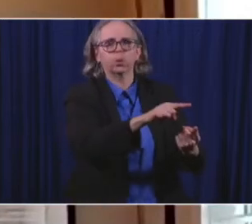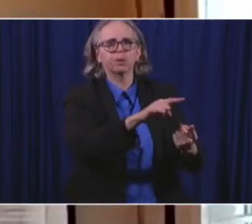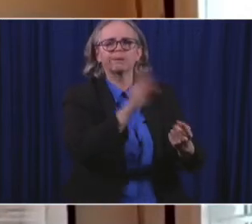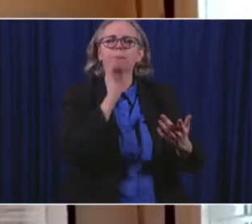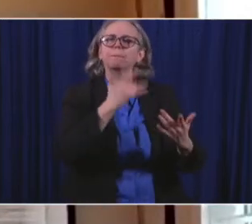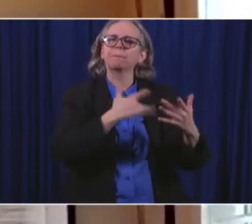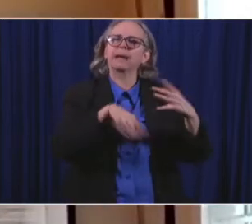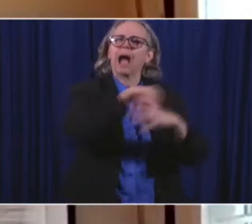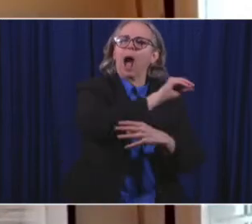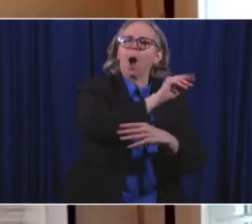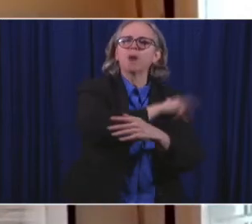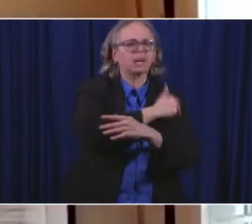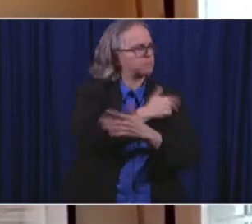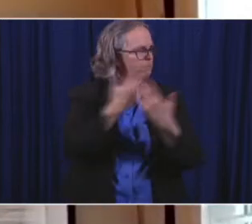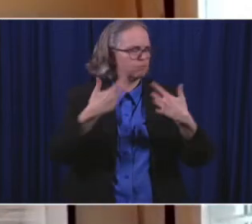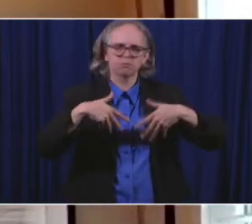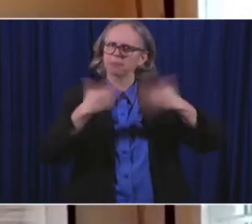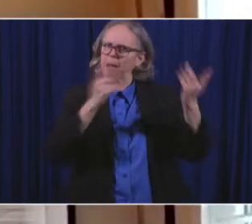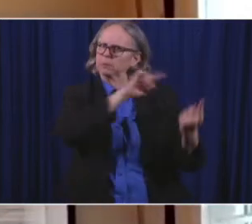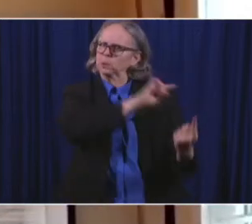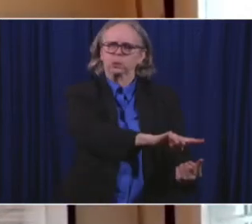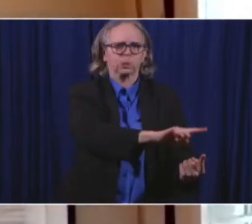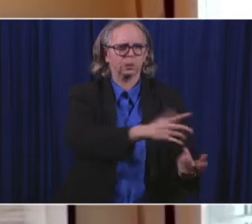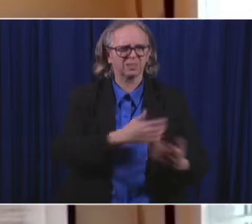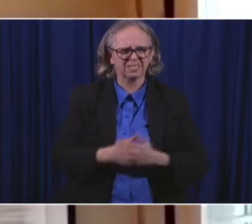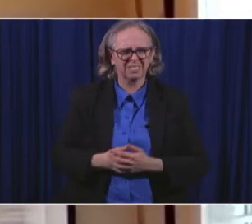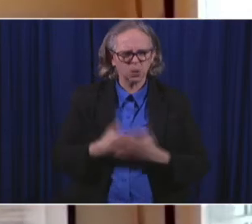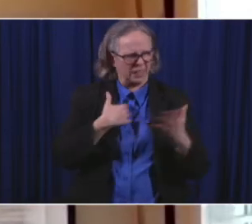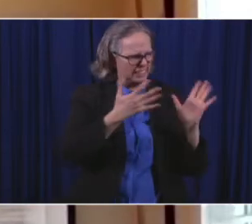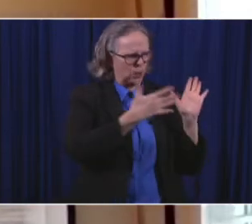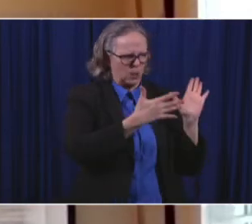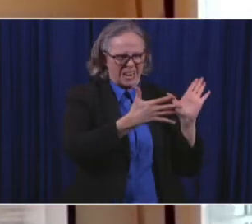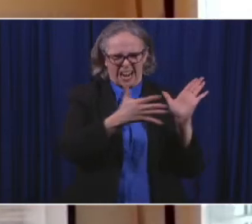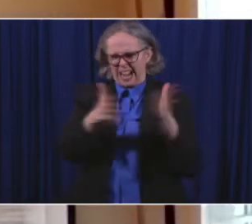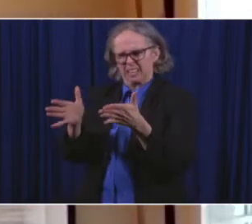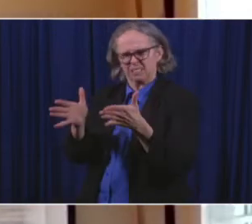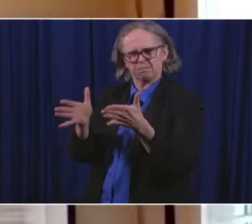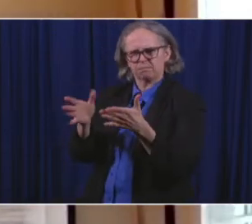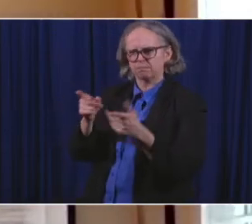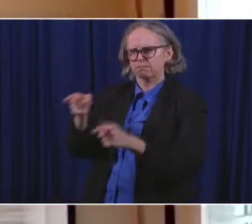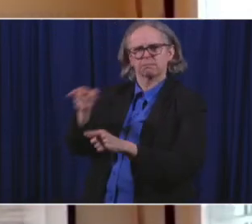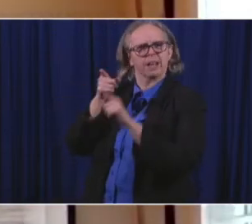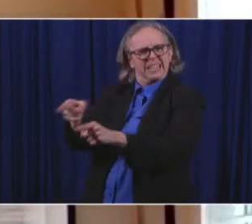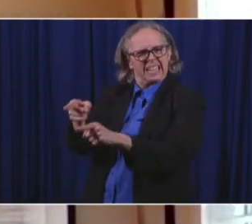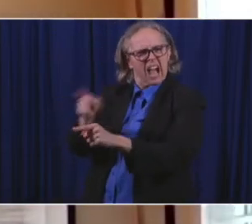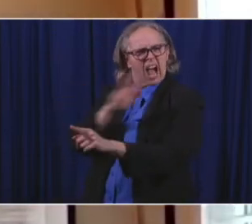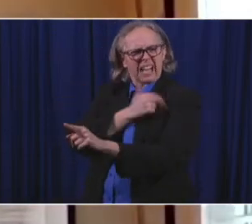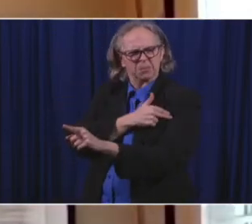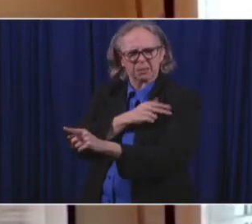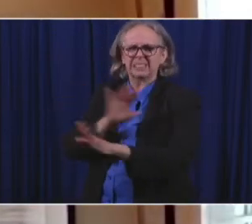We may have to redirect some of that. So these are very, very serious next steps that we would be looking at.